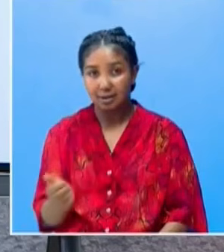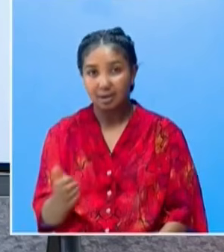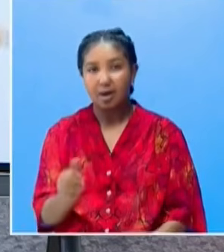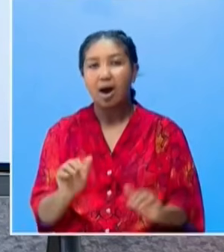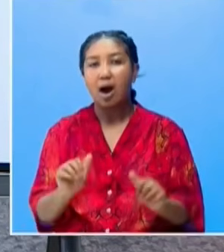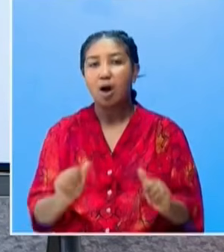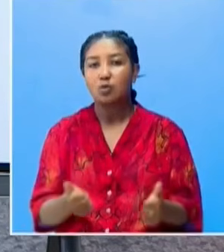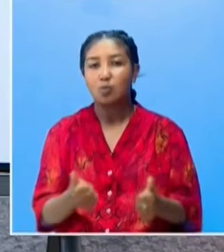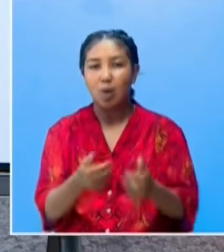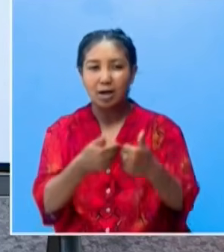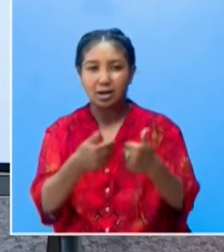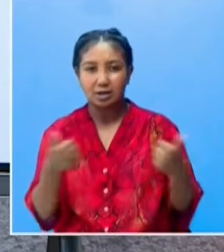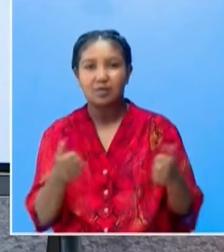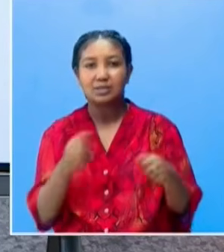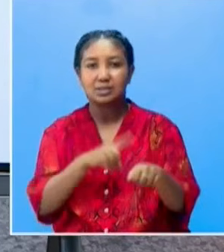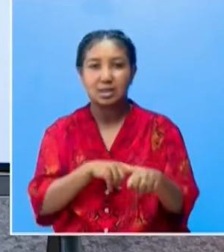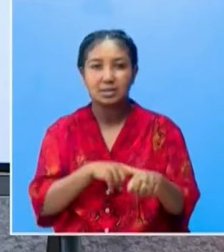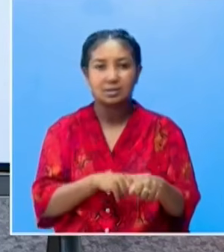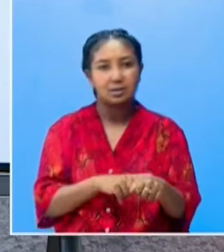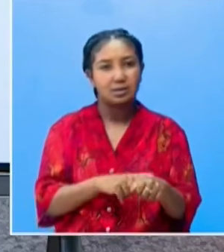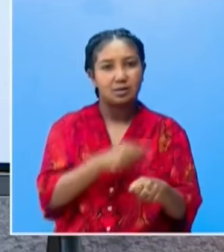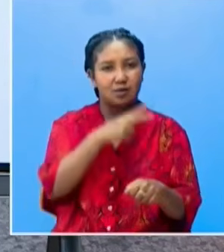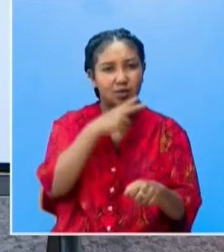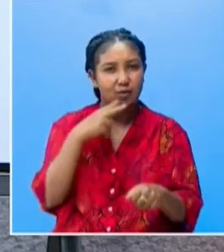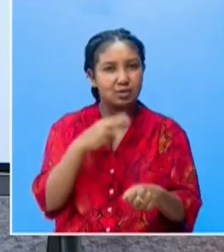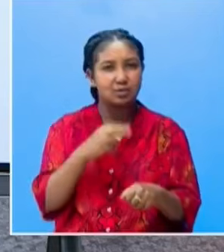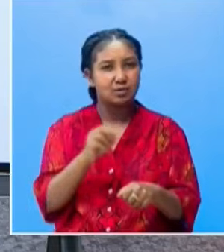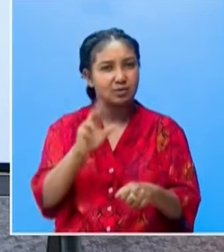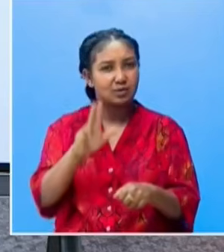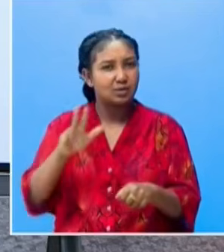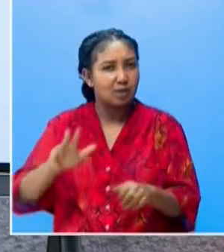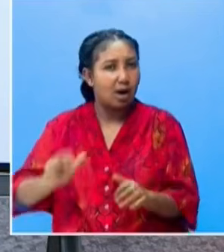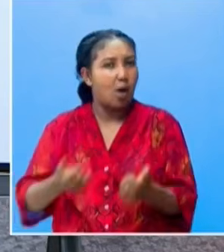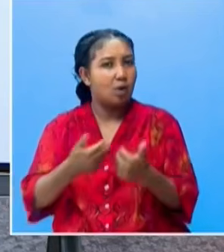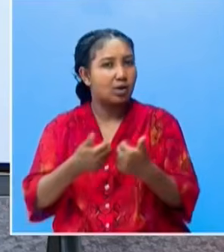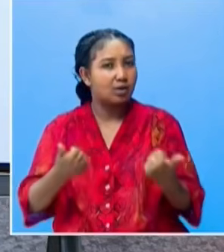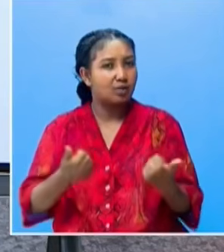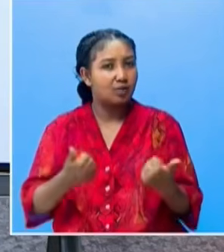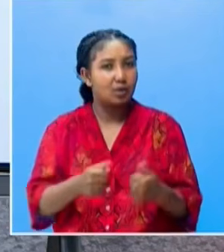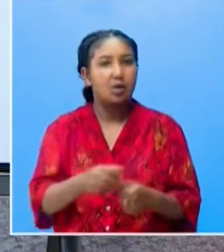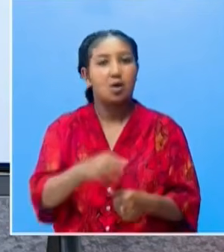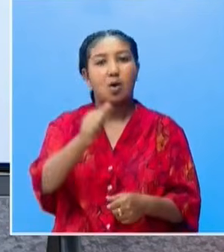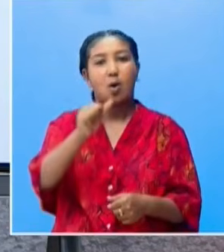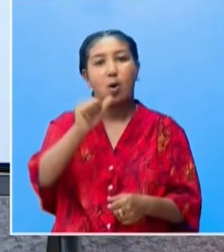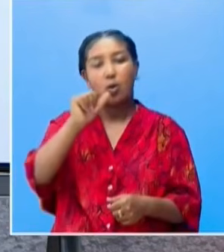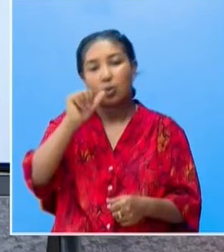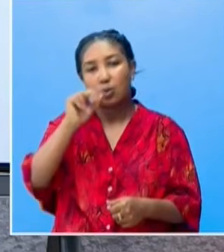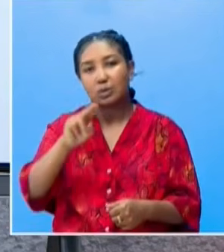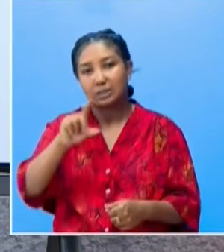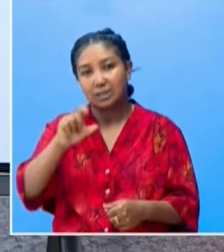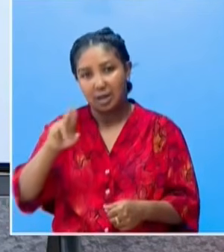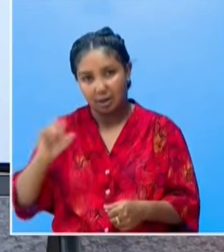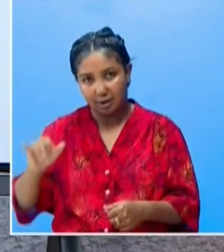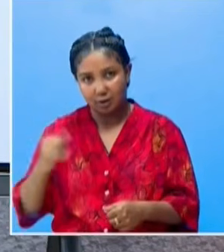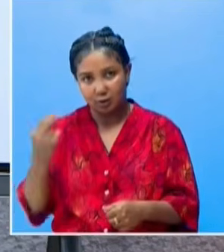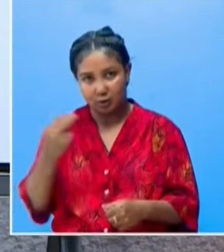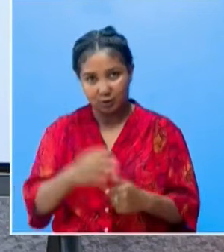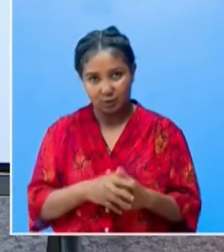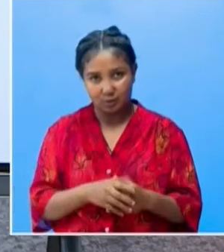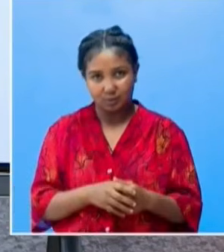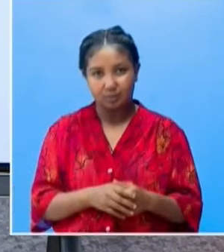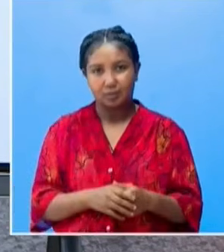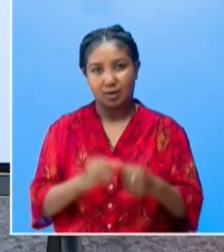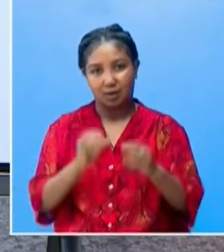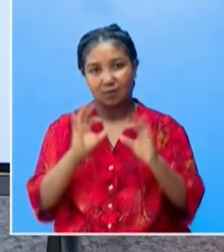how do we identify the tense if the verb is always verb 3? By the auxiliary we use. All right?